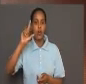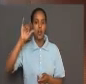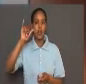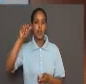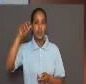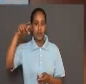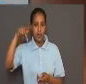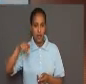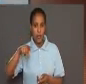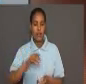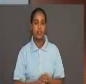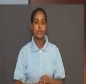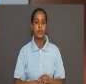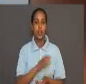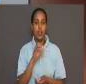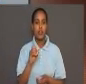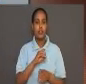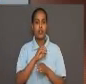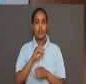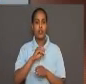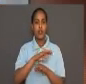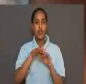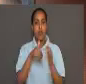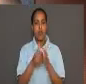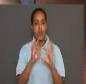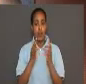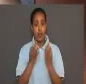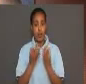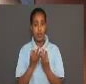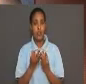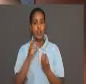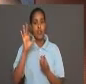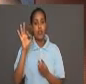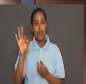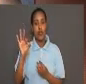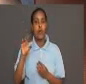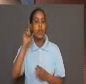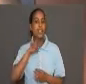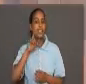polyphthalamide, and the whole family of fluoroplastics.